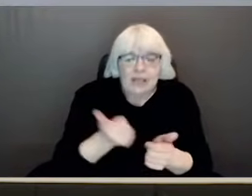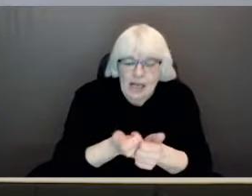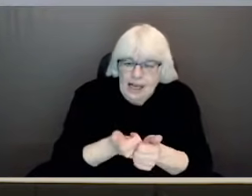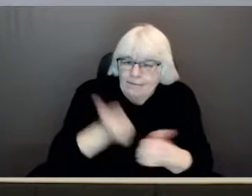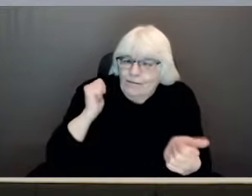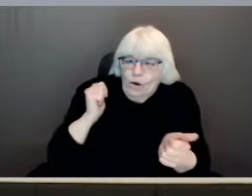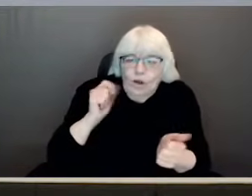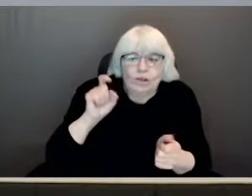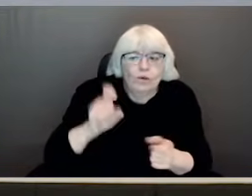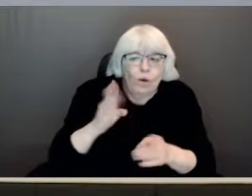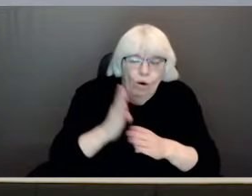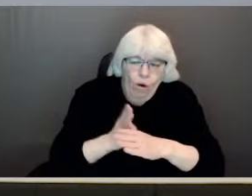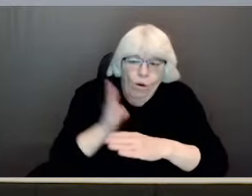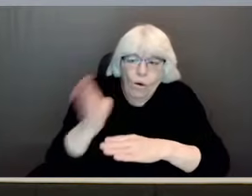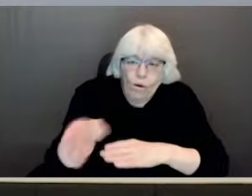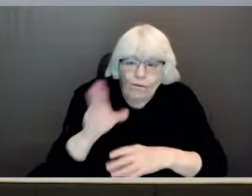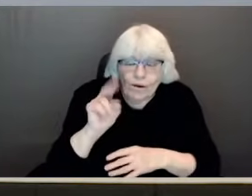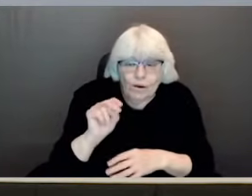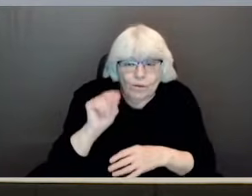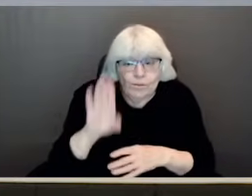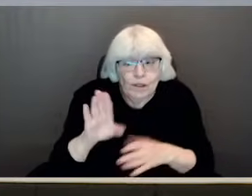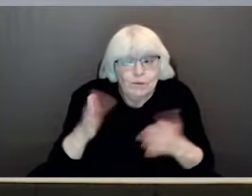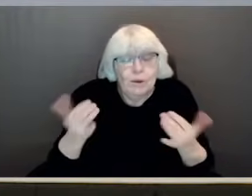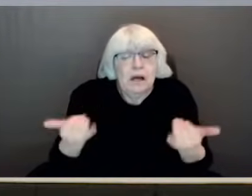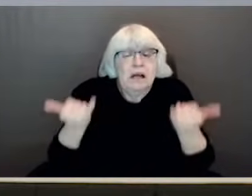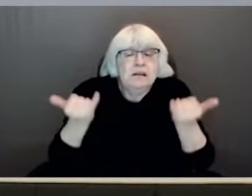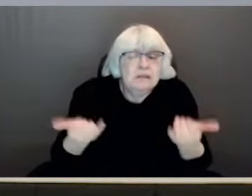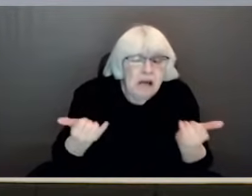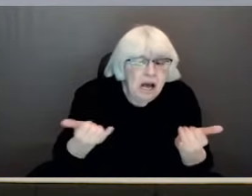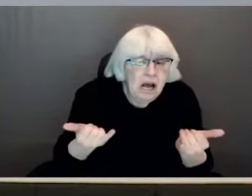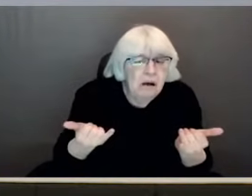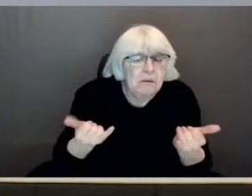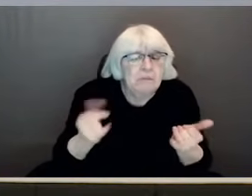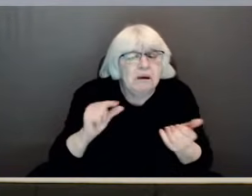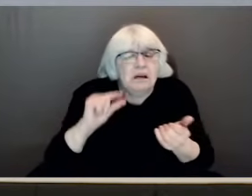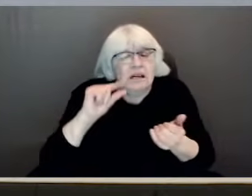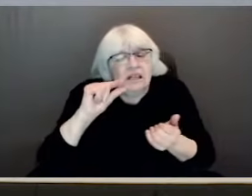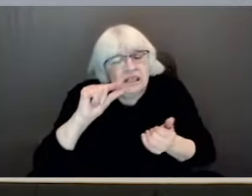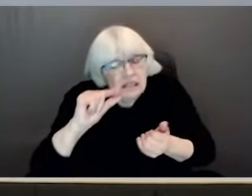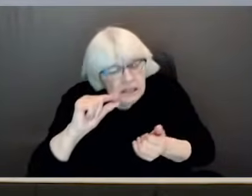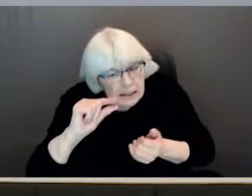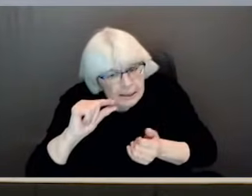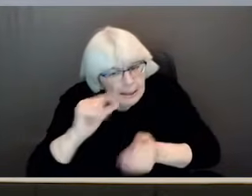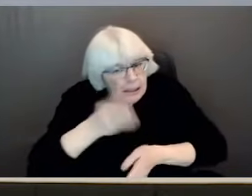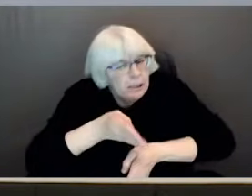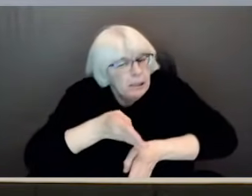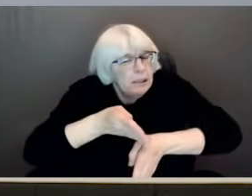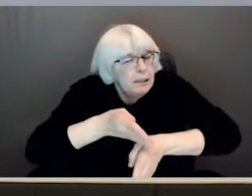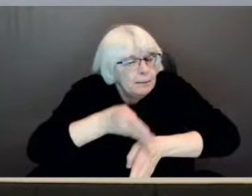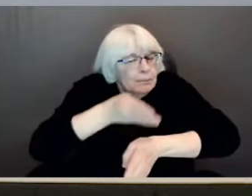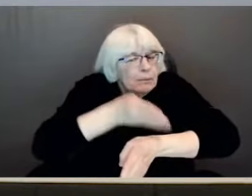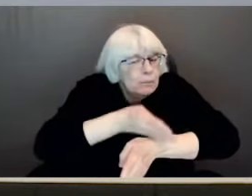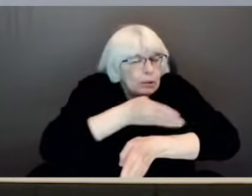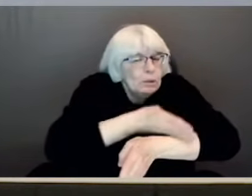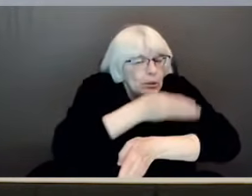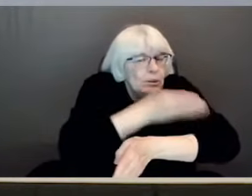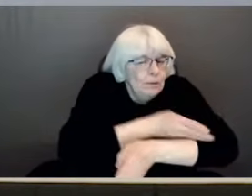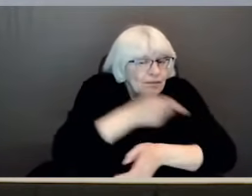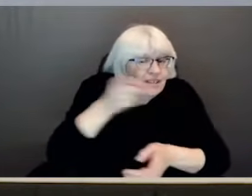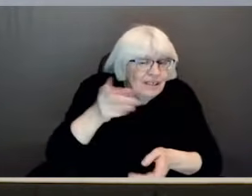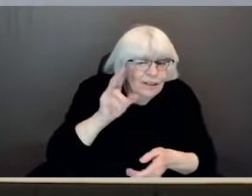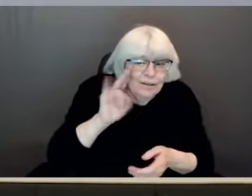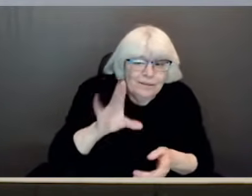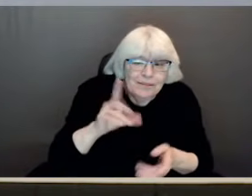I think you have to talk about with the teams, especially those teams that are not vaccinated, what the parents are going to be doing at the tournaments